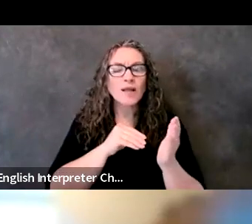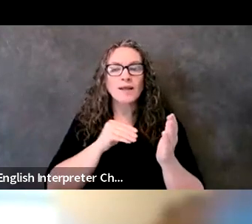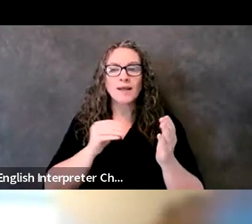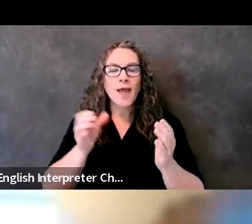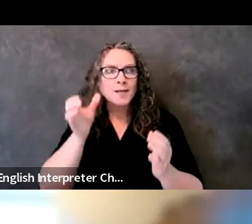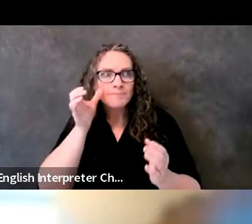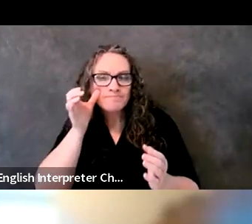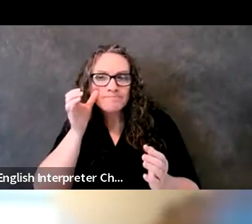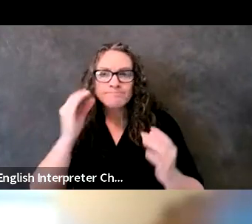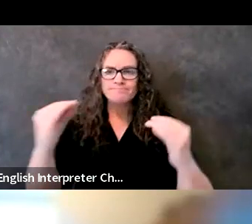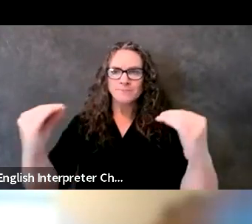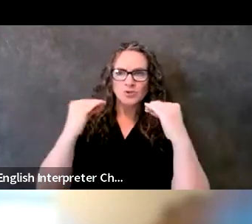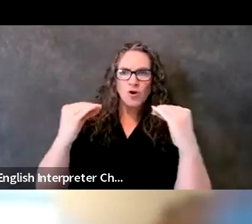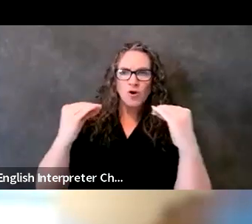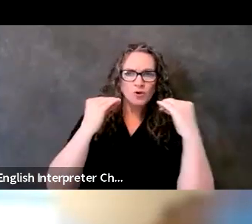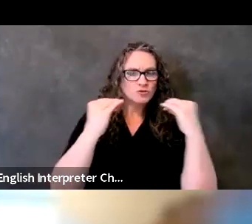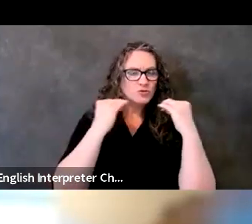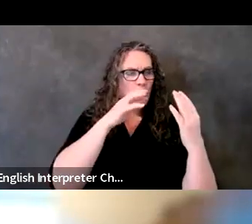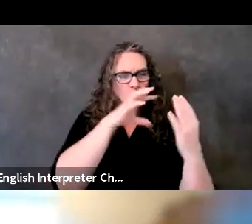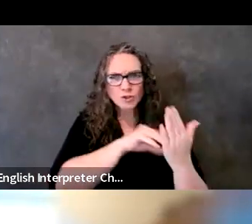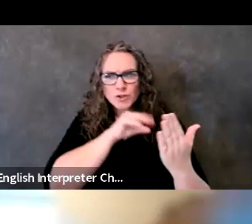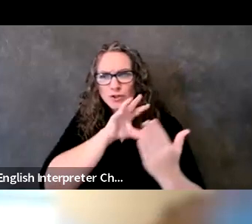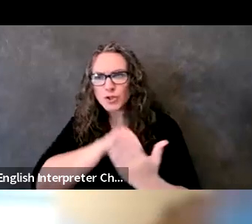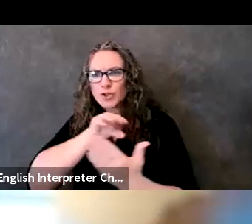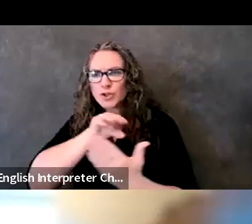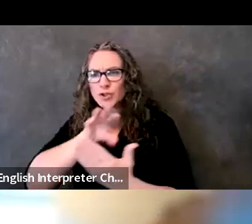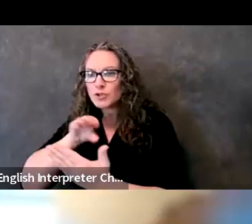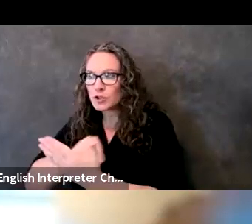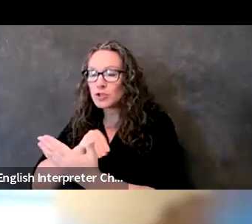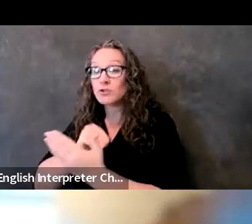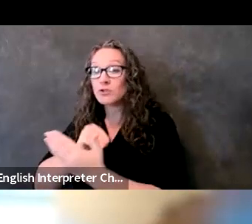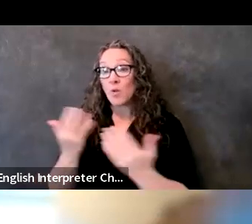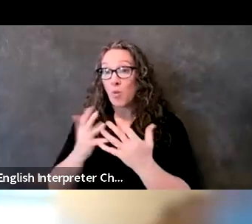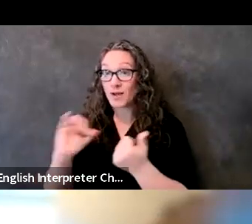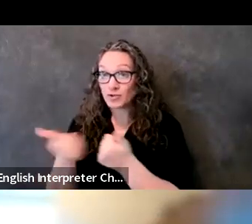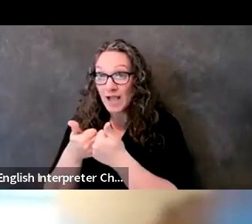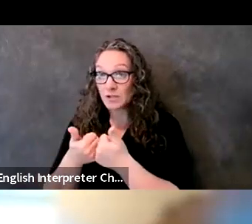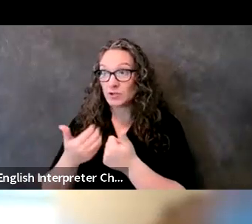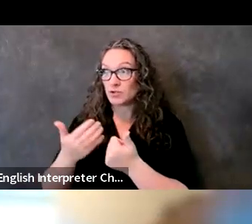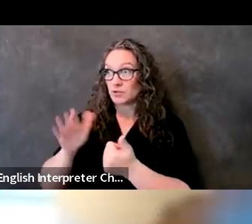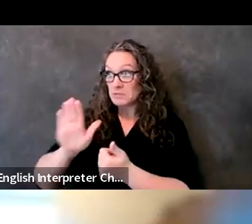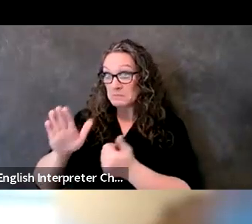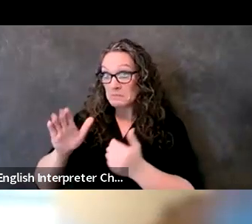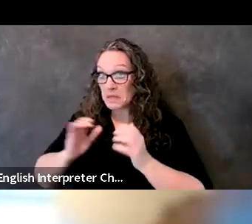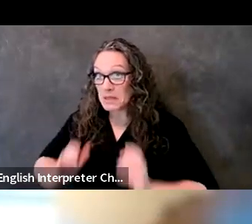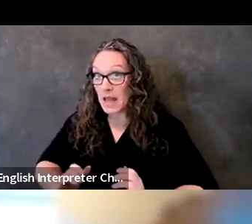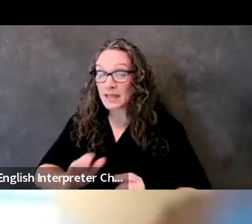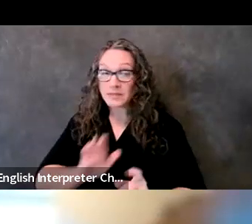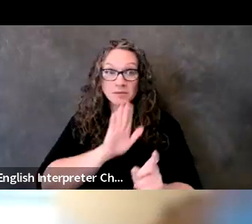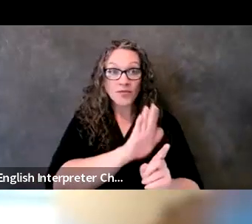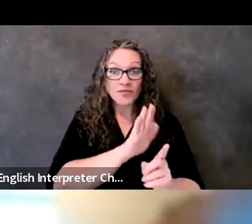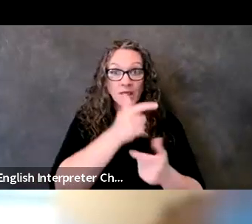to that education, being open to hearing, these are the challenges my clients, my constituents,